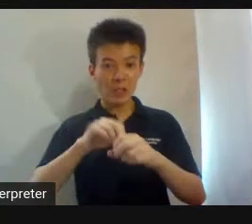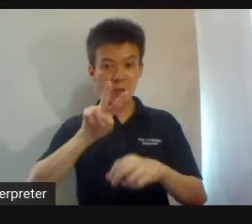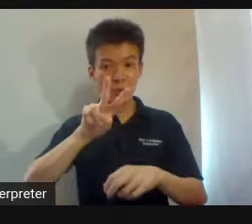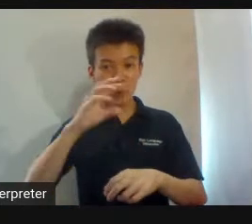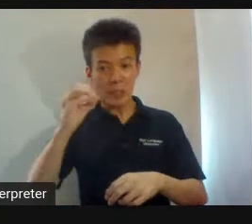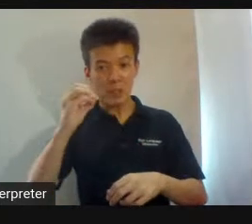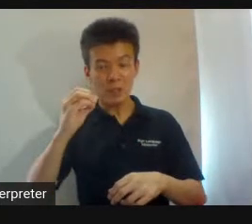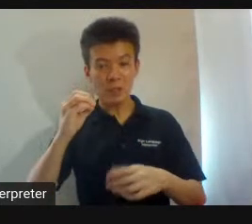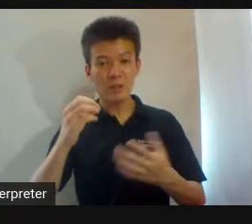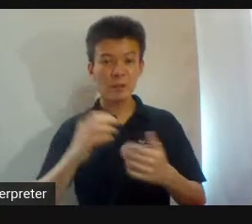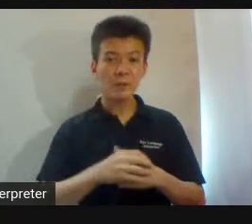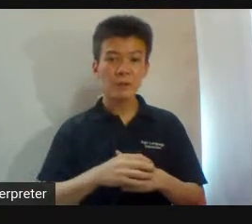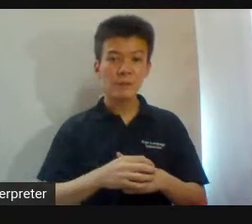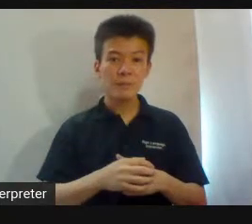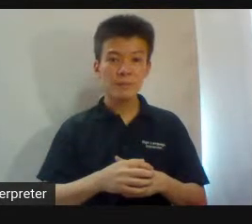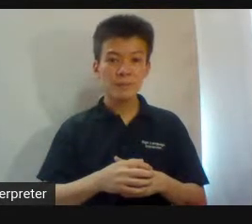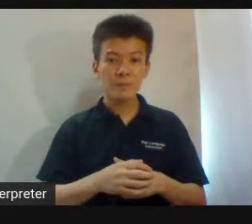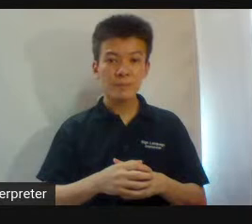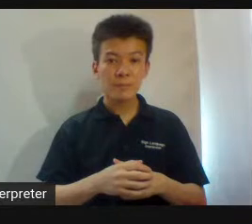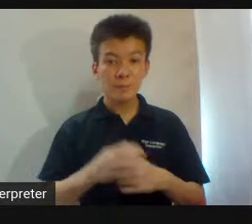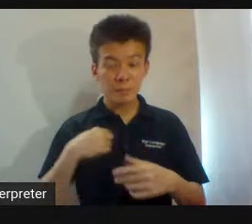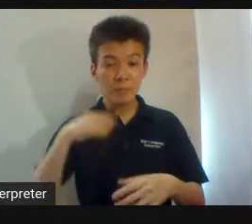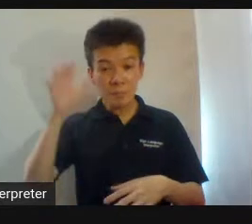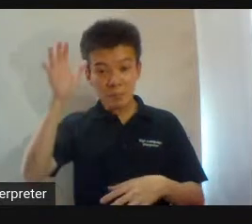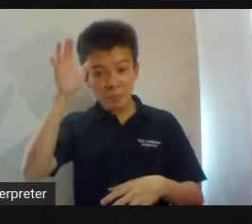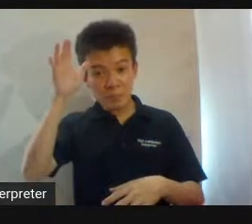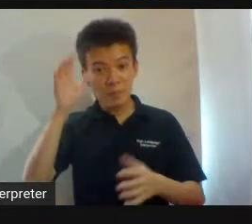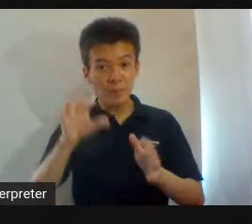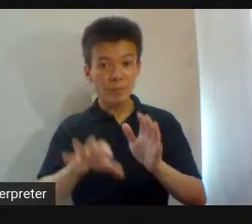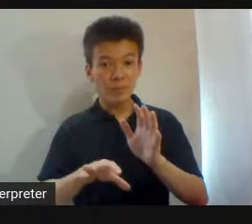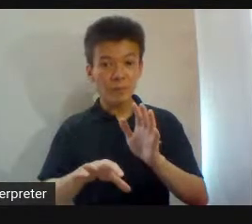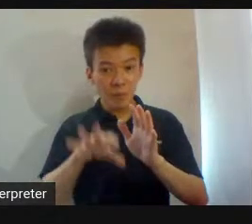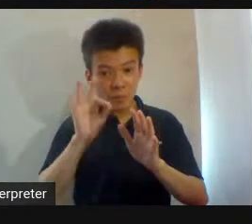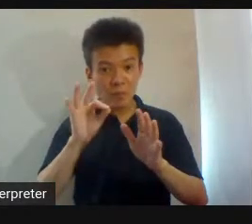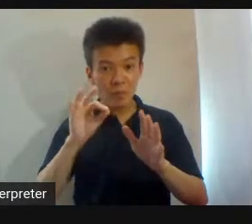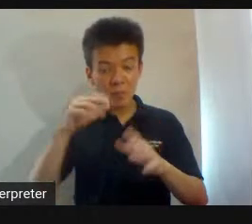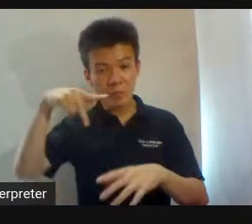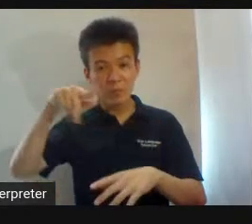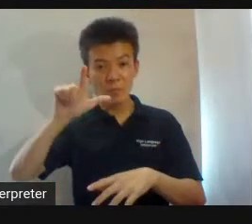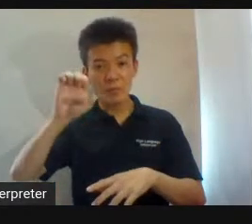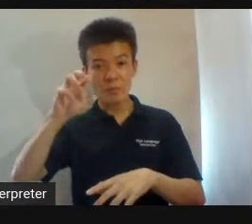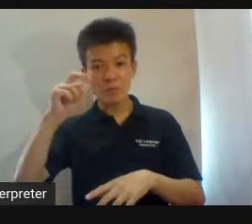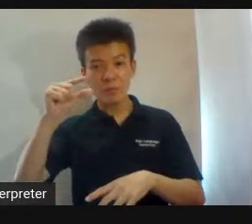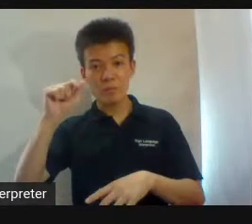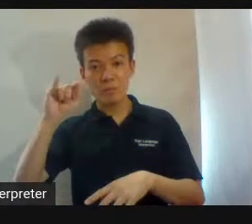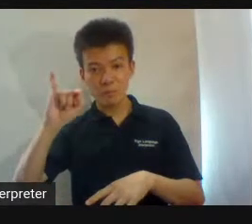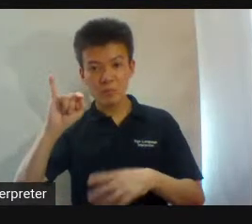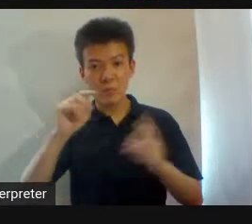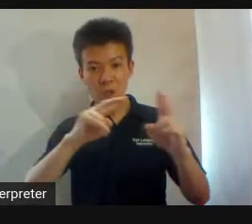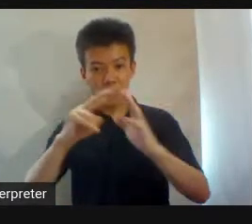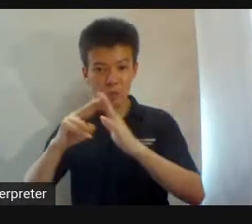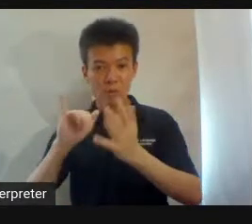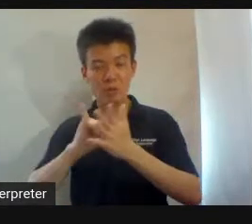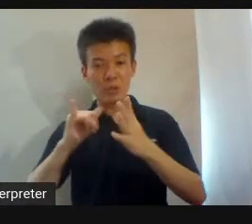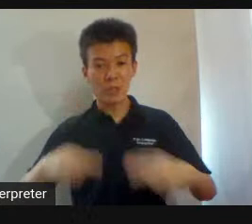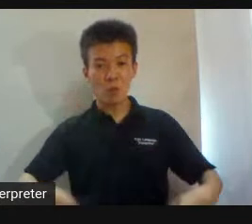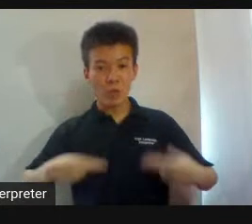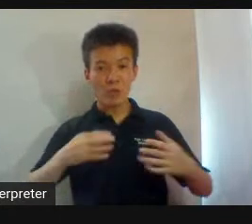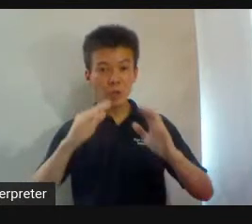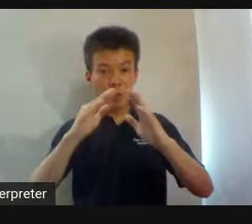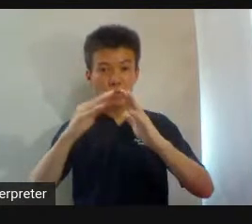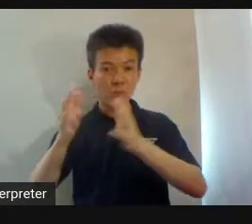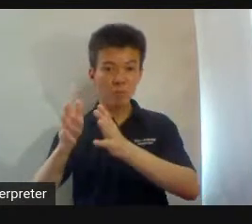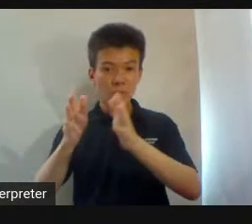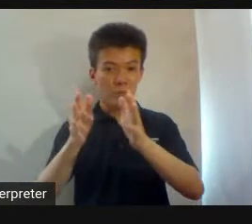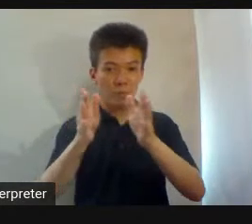20s. Yeah, and my dad found Pelangi Village. So it's the residential home next